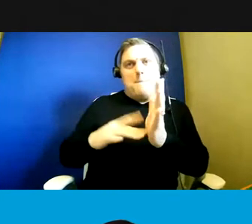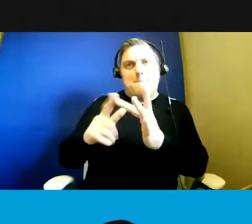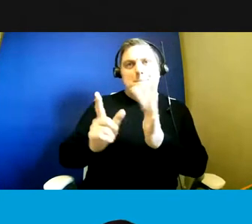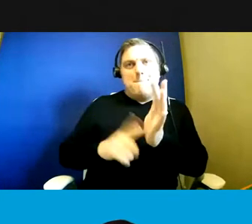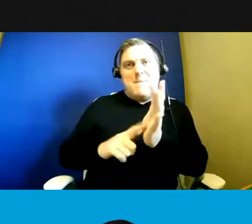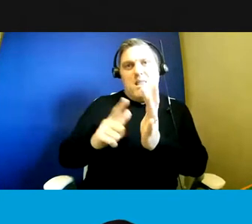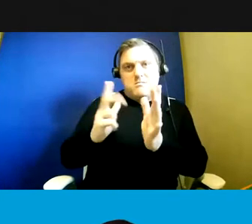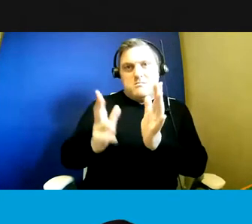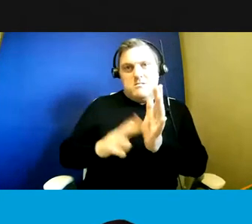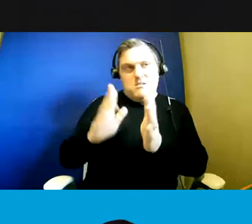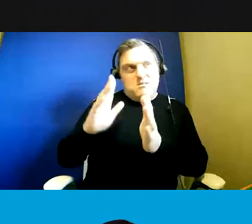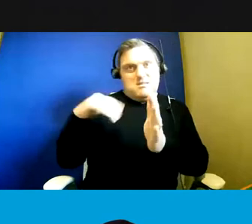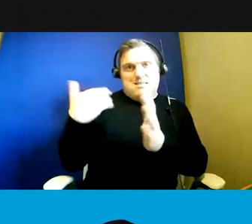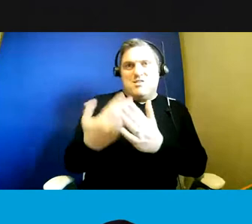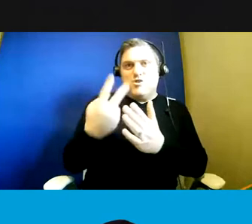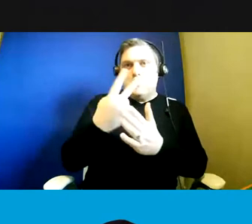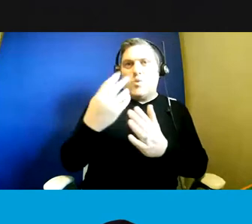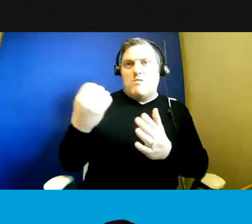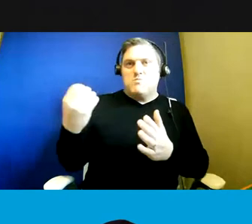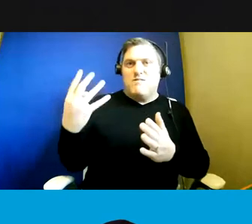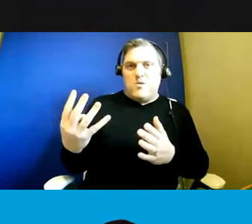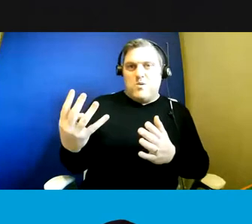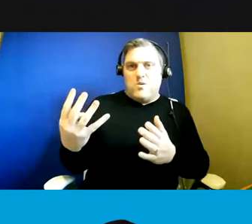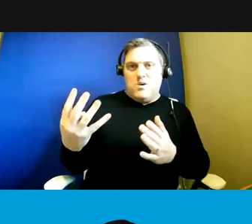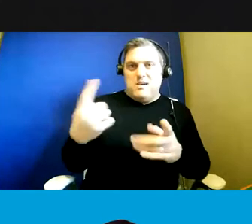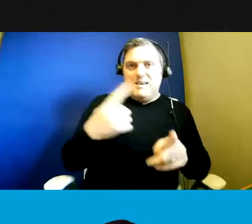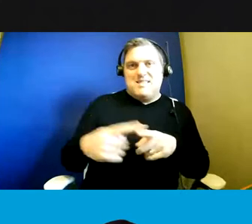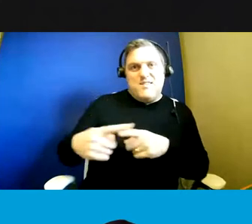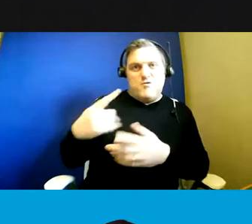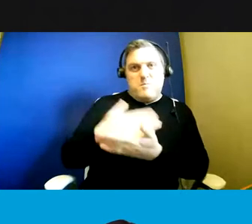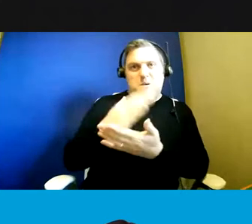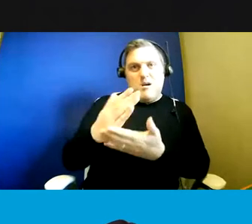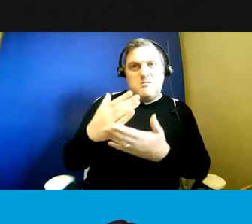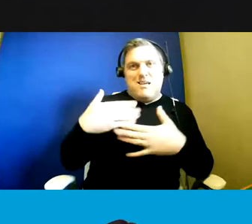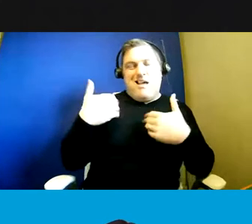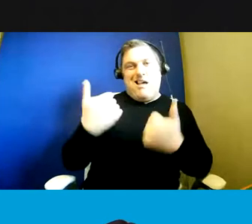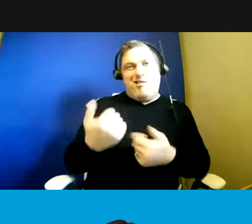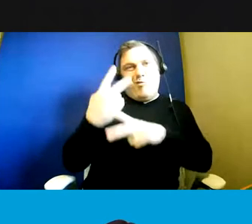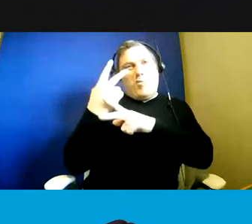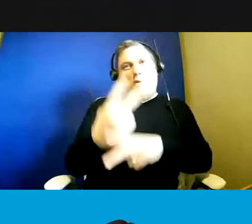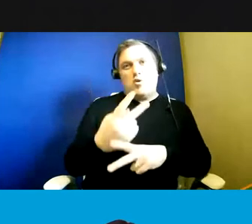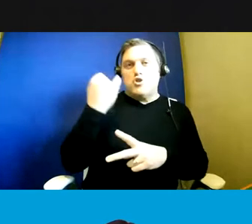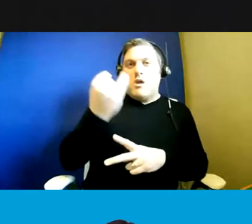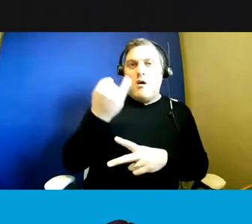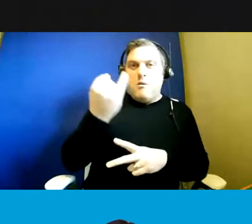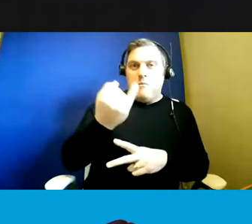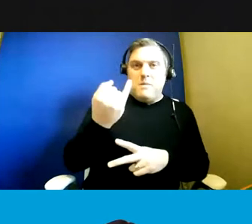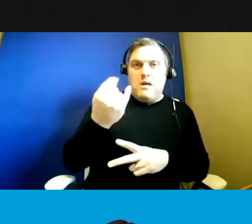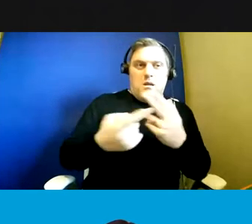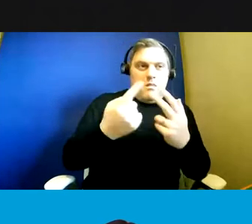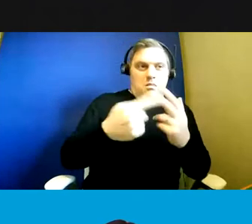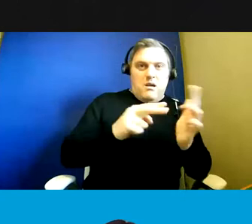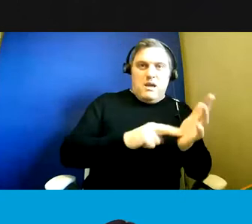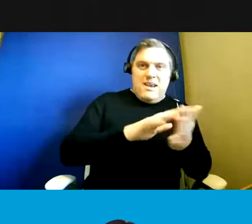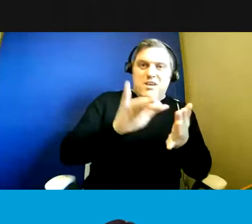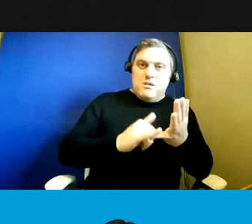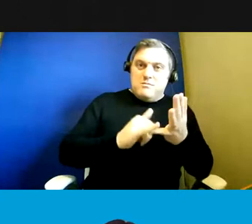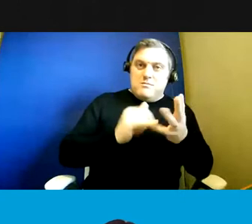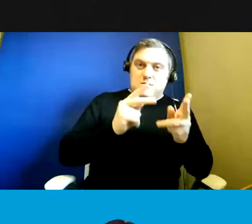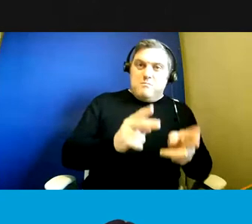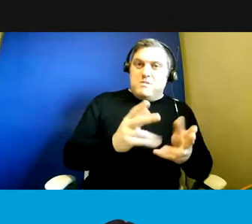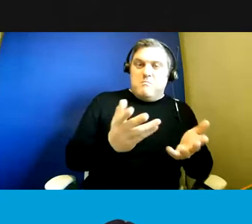for example, and different aspects within Health Watch in Derby and one or two other NHS systems.